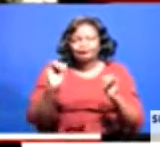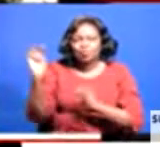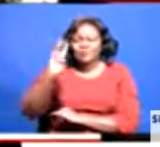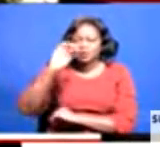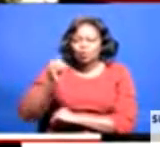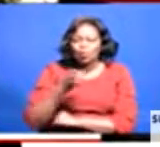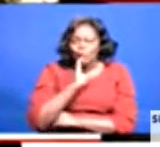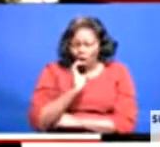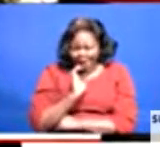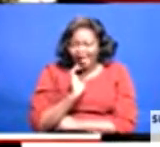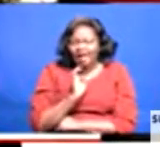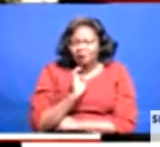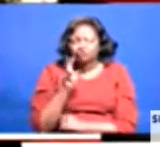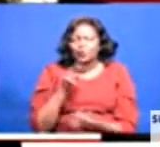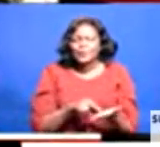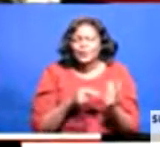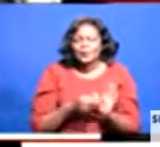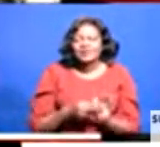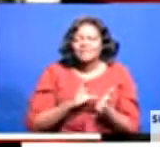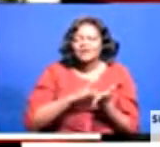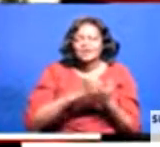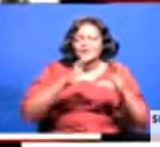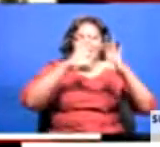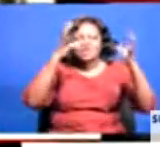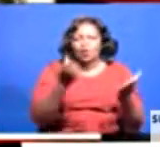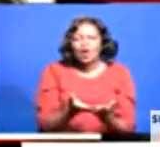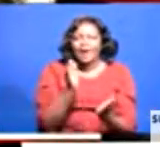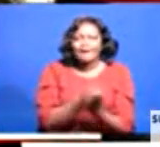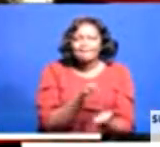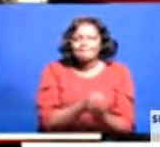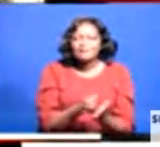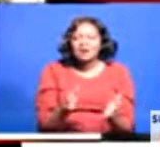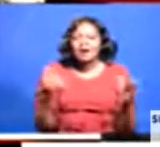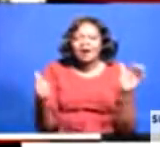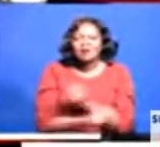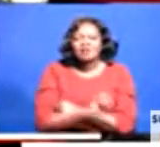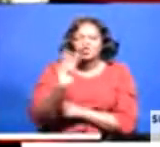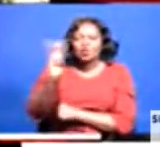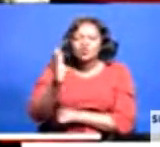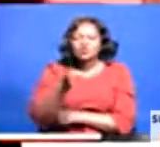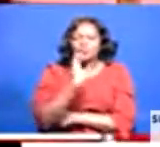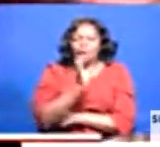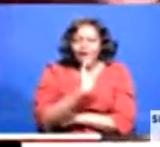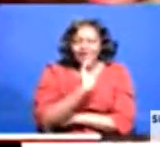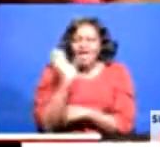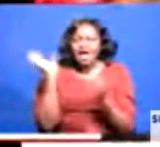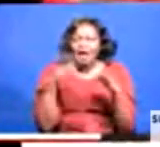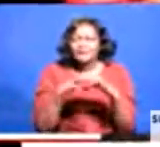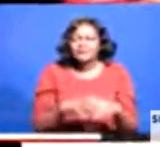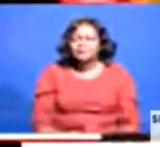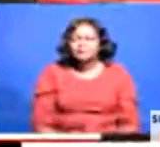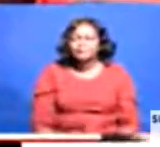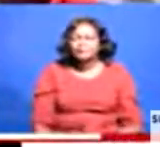and Sewerage Project, funded by the World Bank under the Wajir Water and Sewerage Company, Wajwasco.